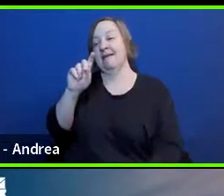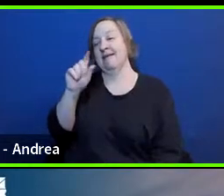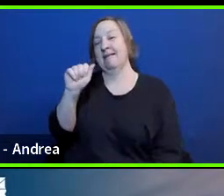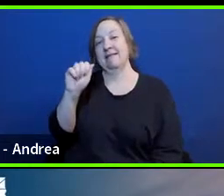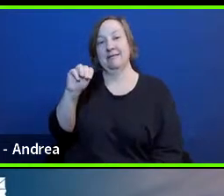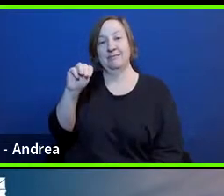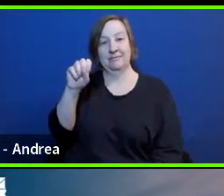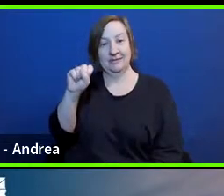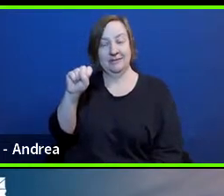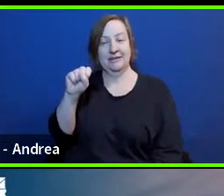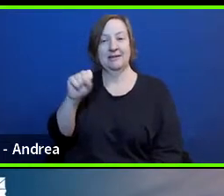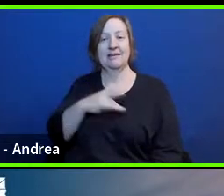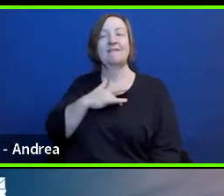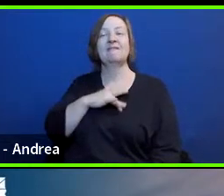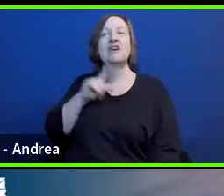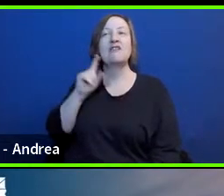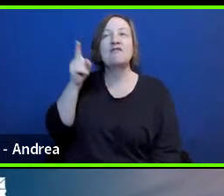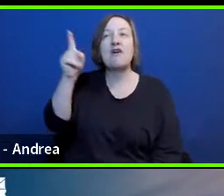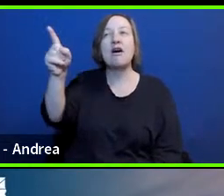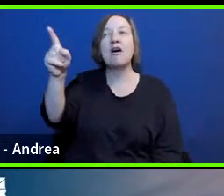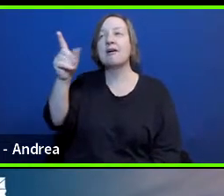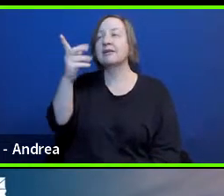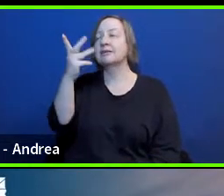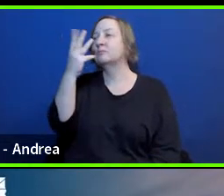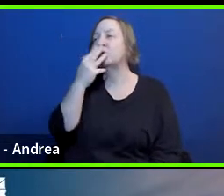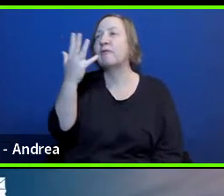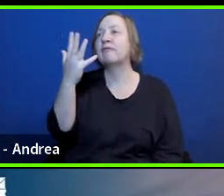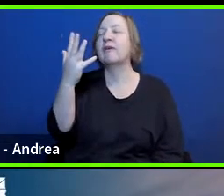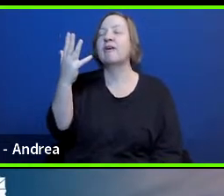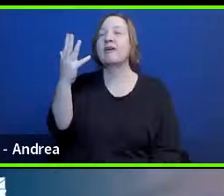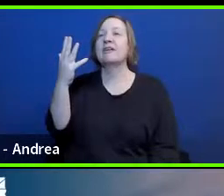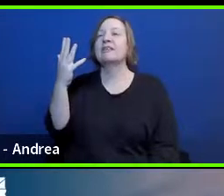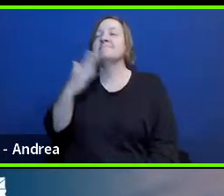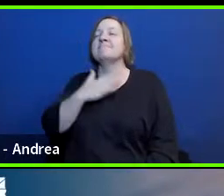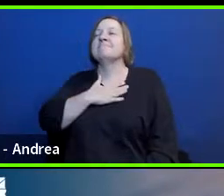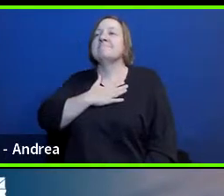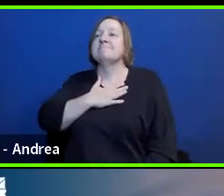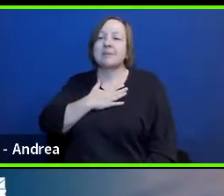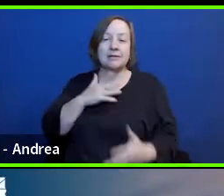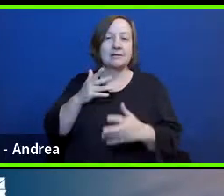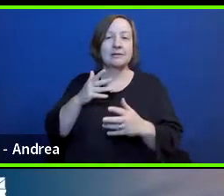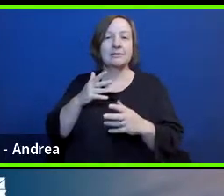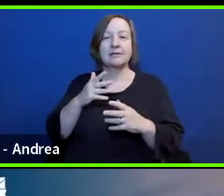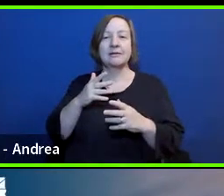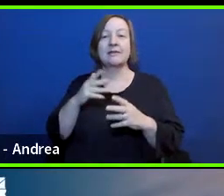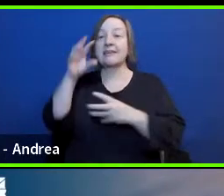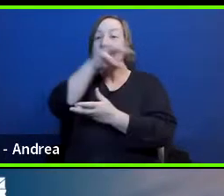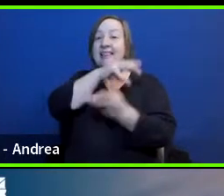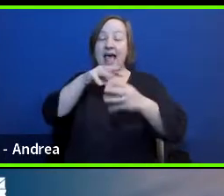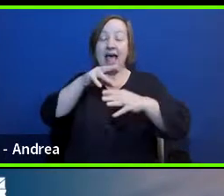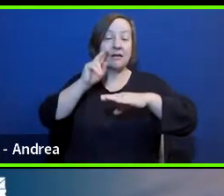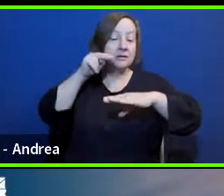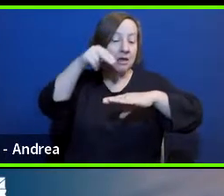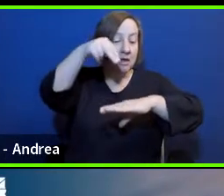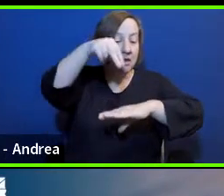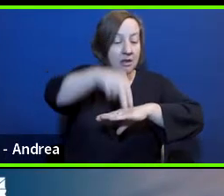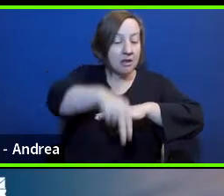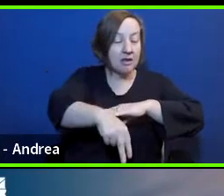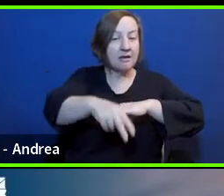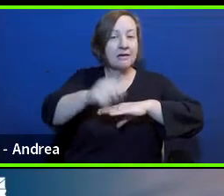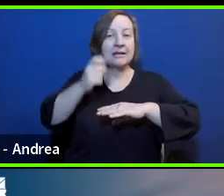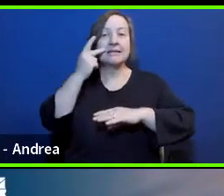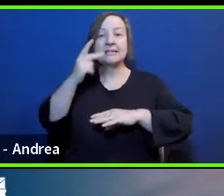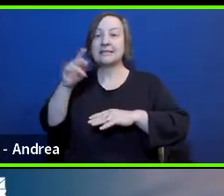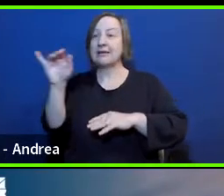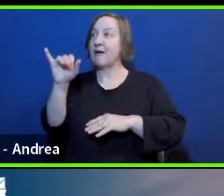far away, and it's just beautiful. And you get sort of high up above the clouds, and you can see Mount Rainier and Mount St. Helens, and